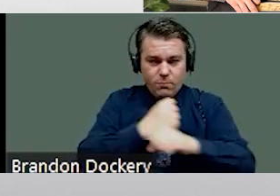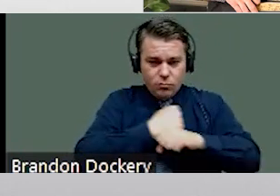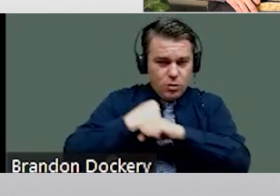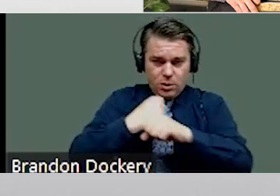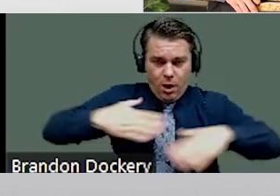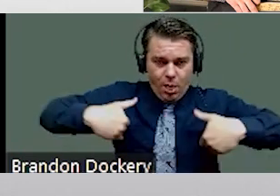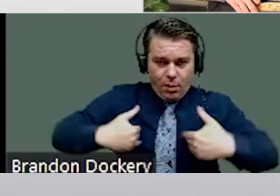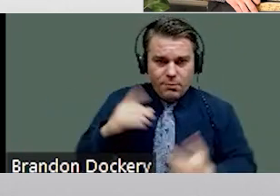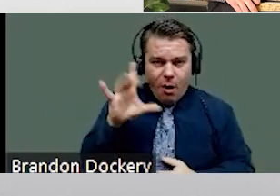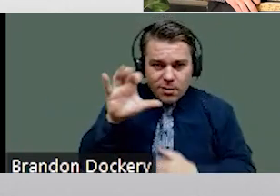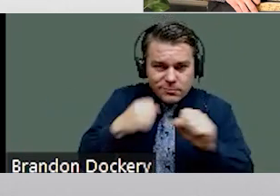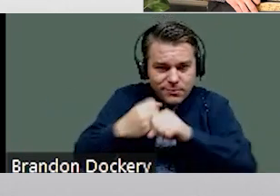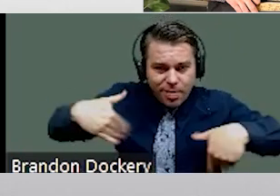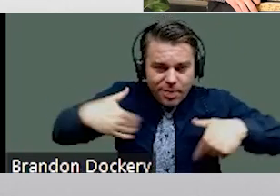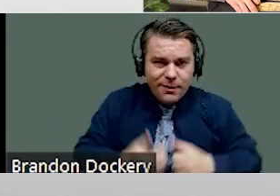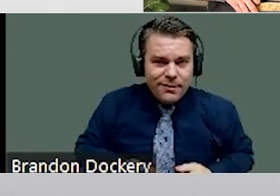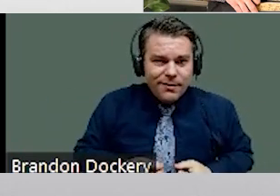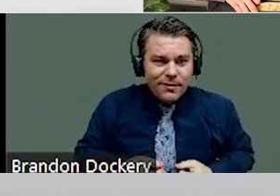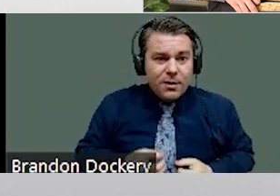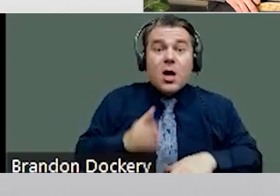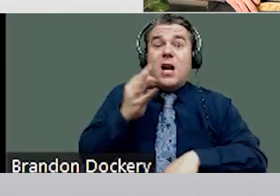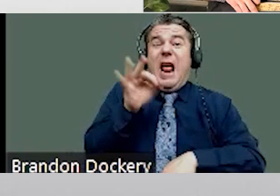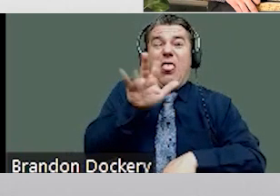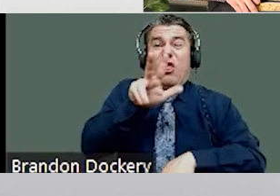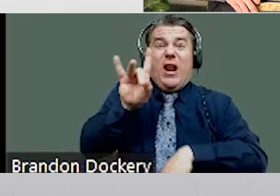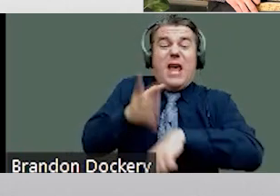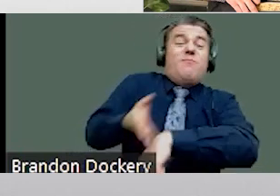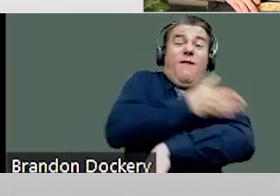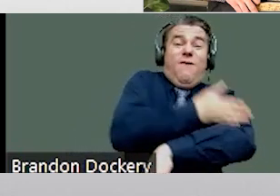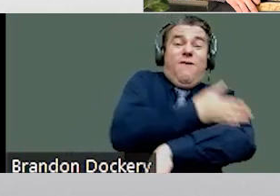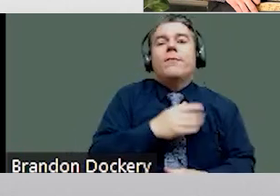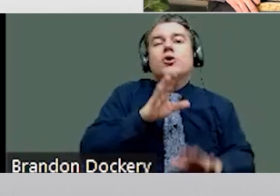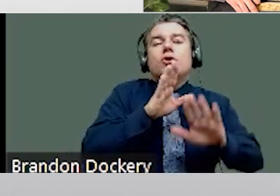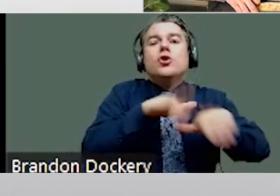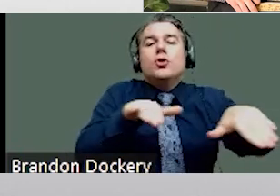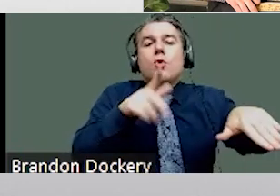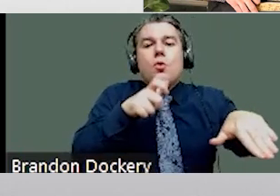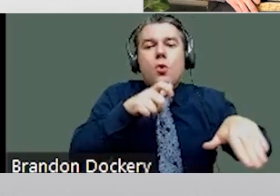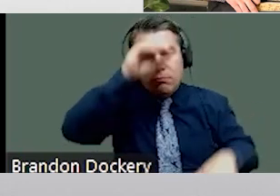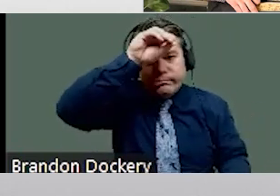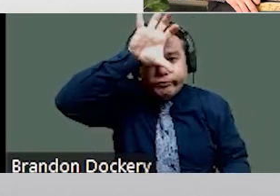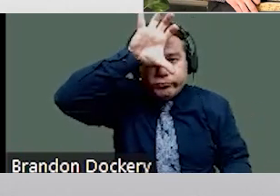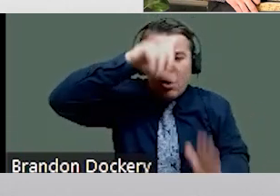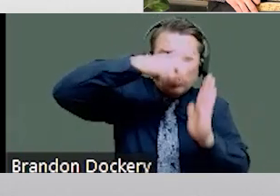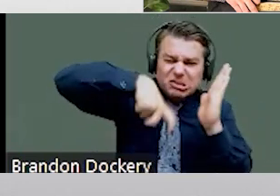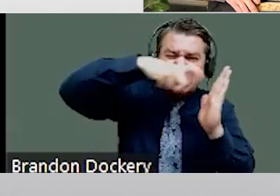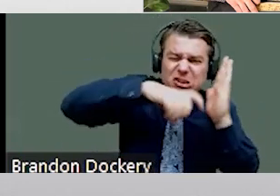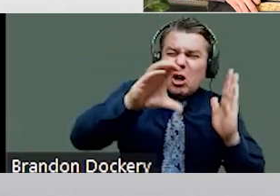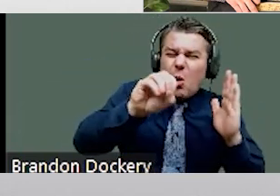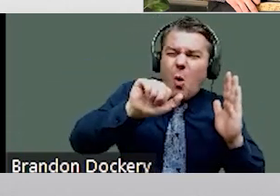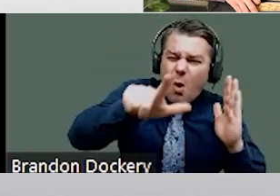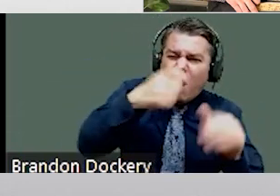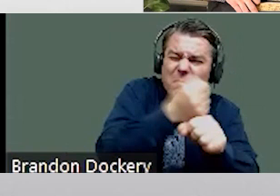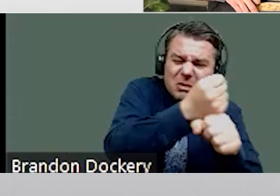protections. What's that mean? Well, prior to 1938, there were children mining coal. There was no